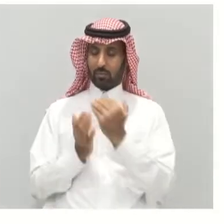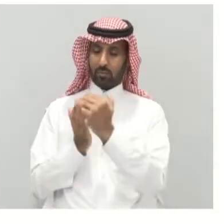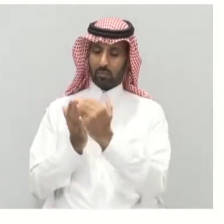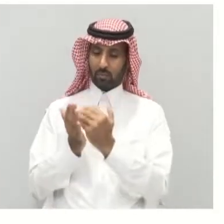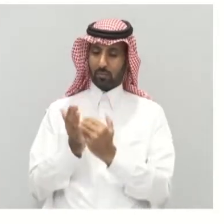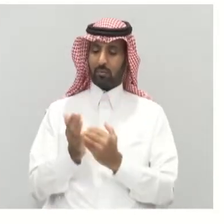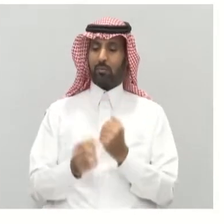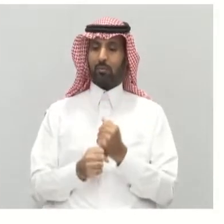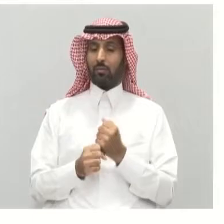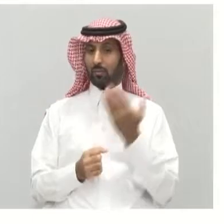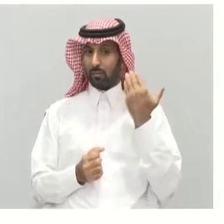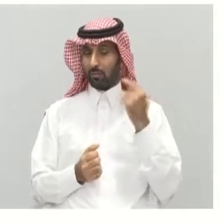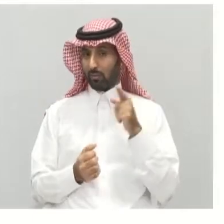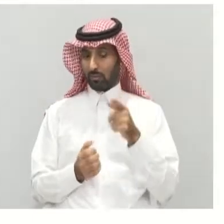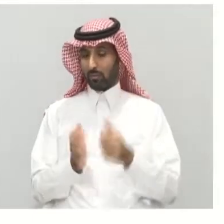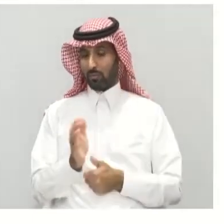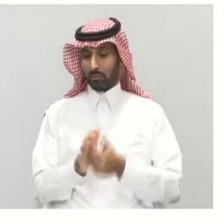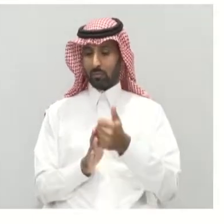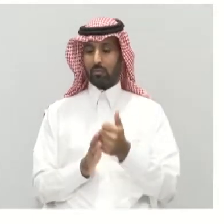in the past tense. So you will